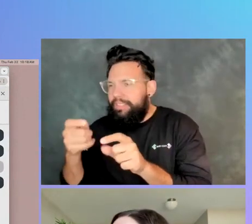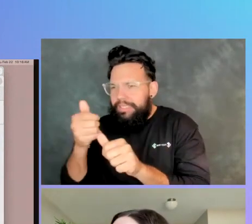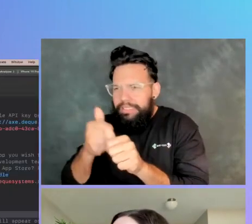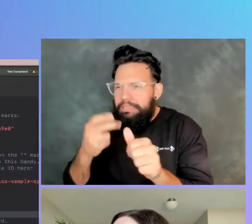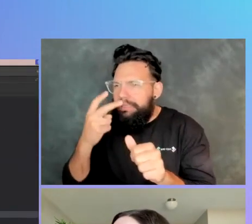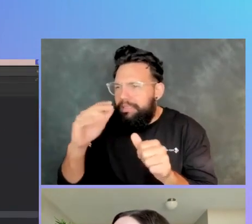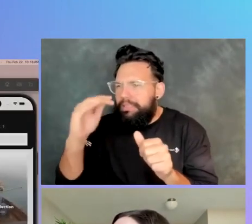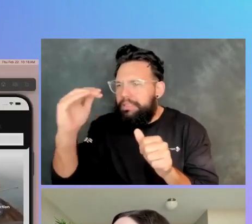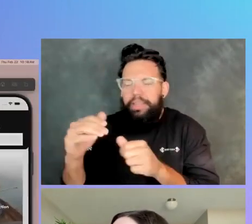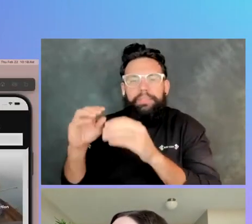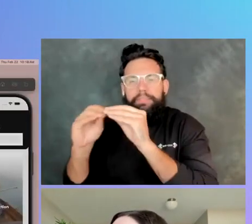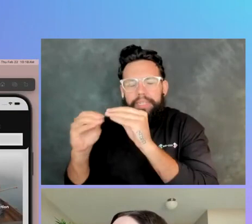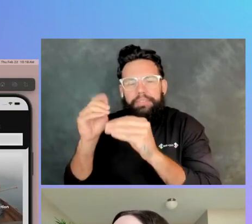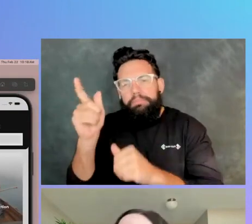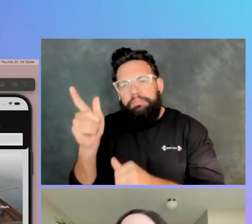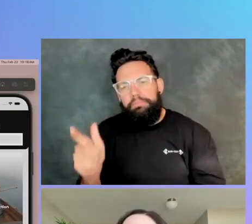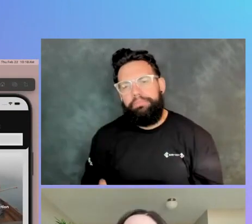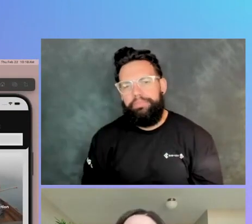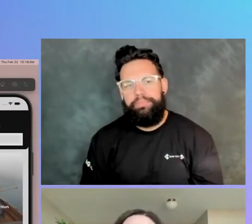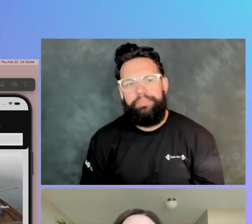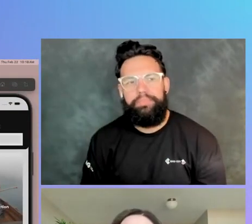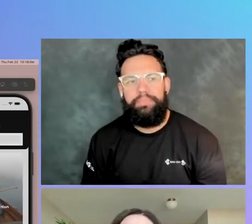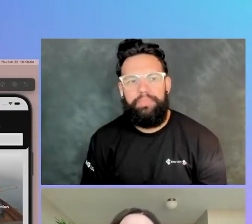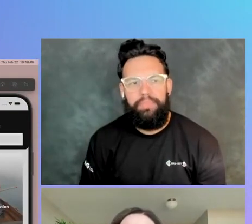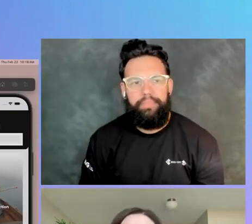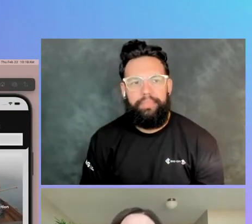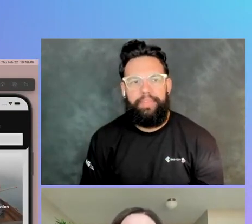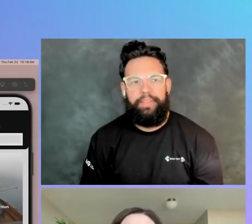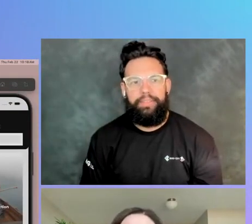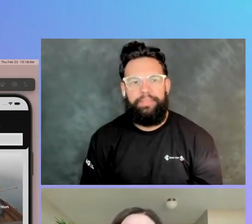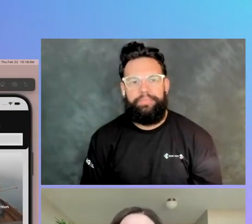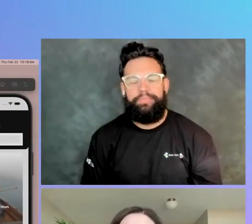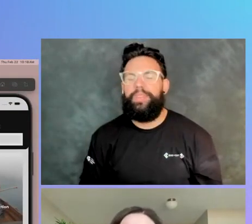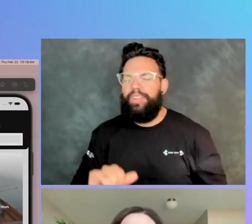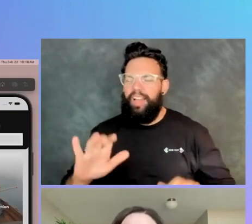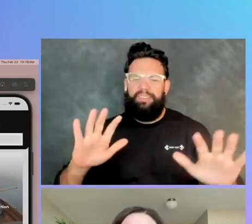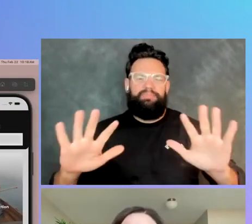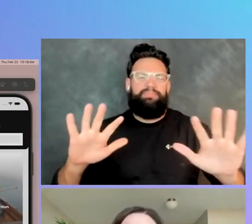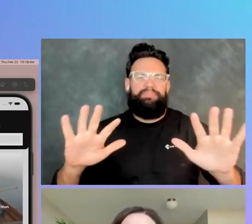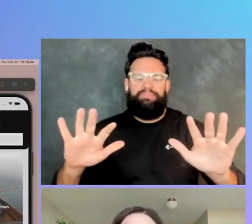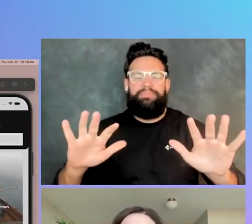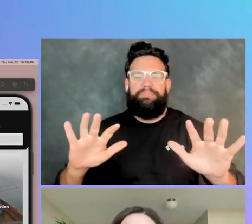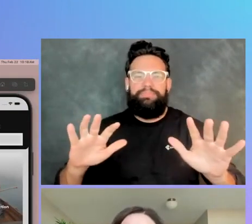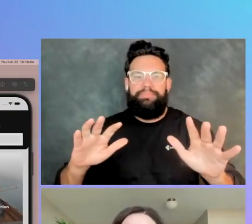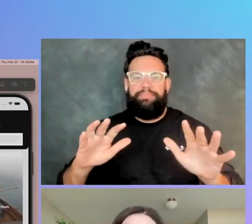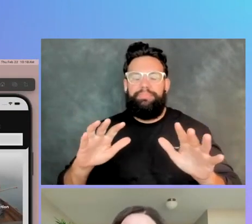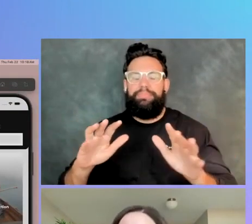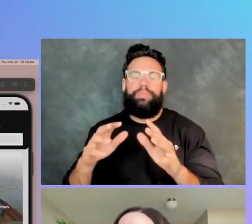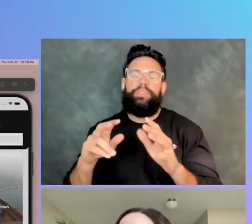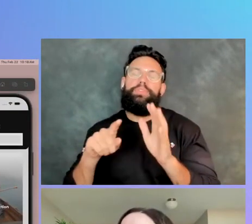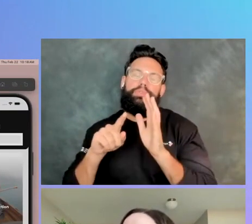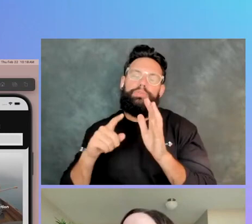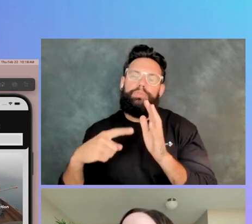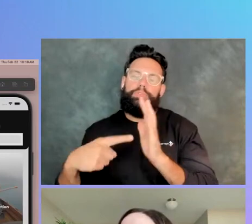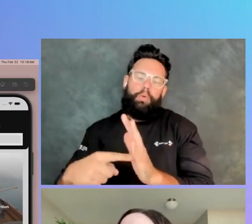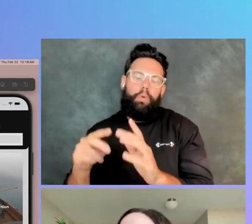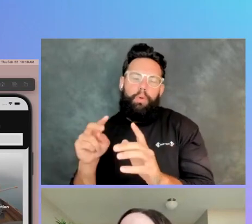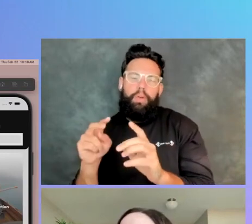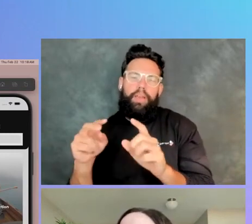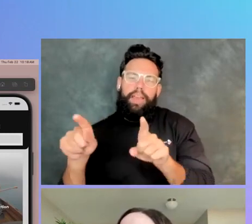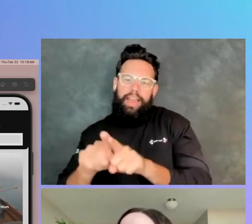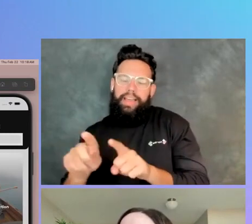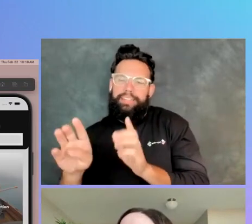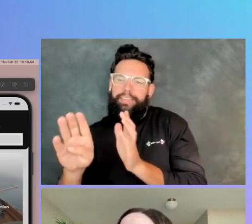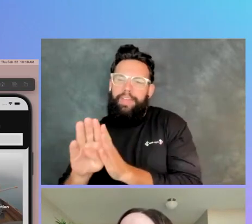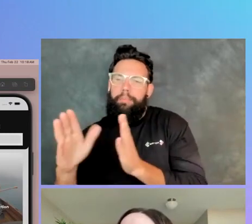way. So that was a kind of a development workflow. I do want to share with you then how you might do this as a tester. So as a